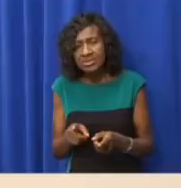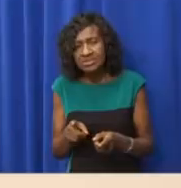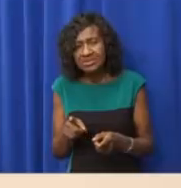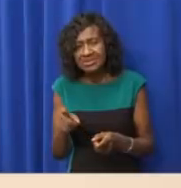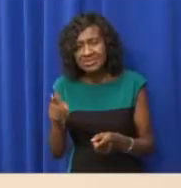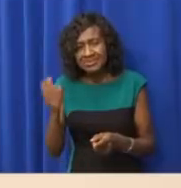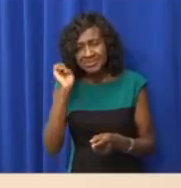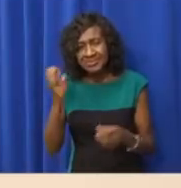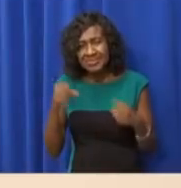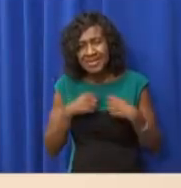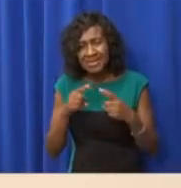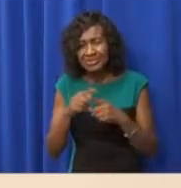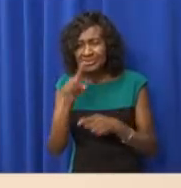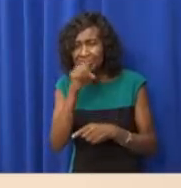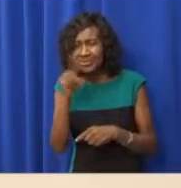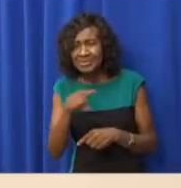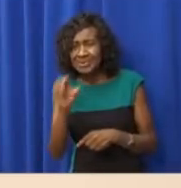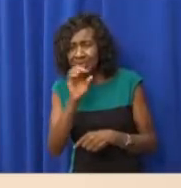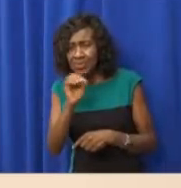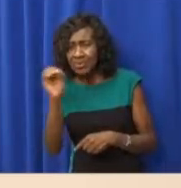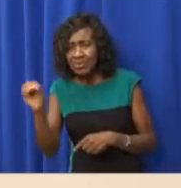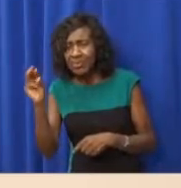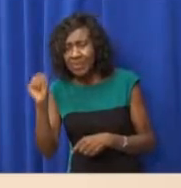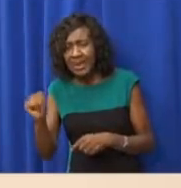Zooming or phone calling